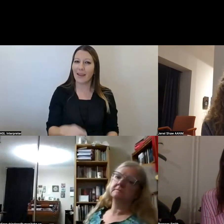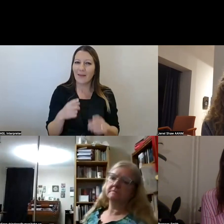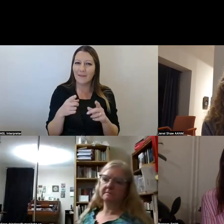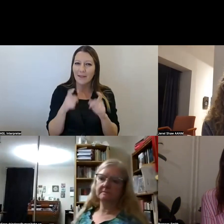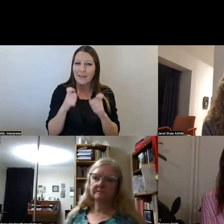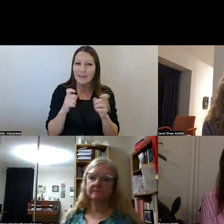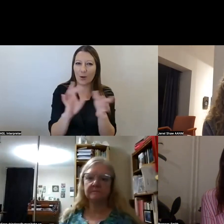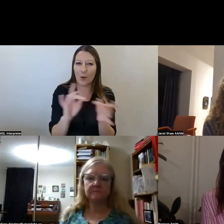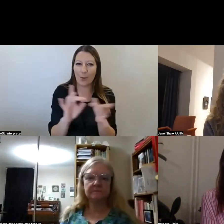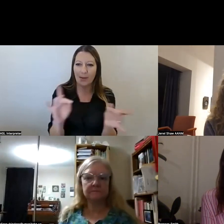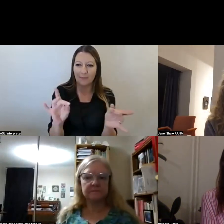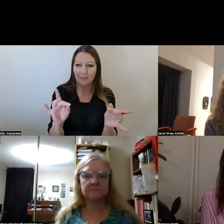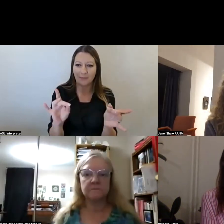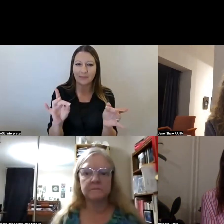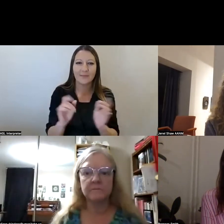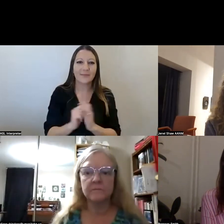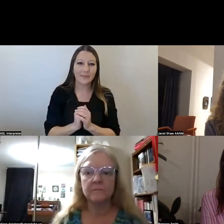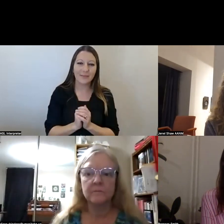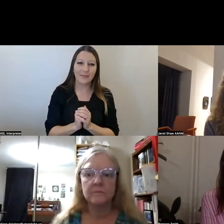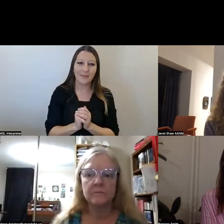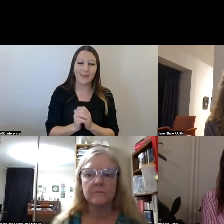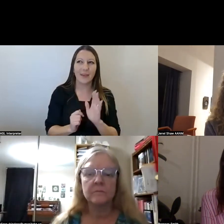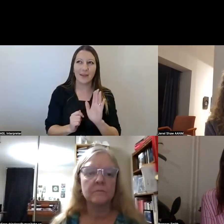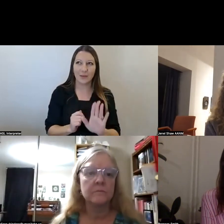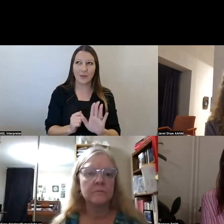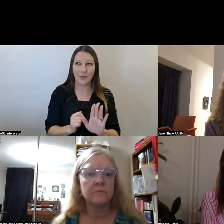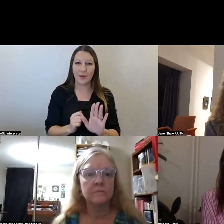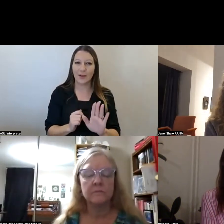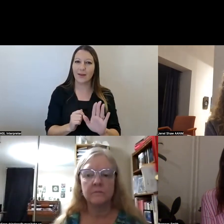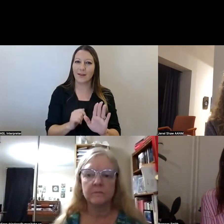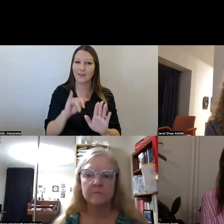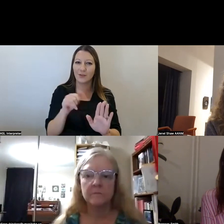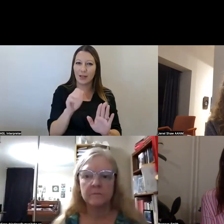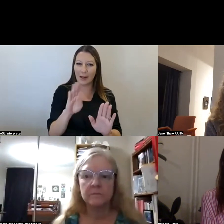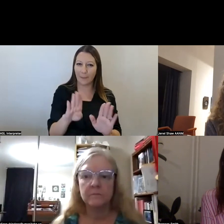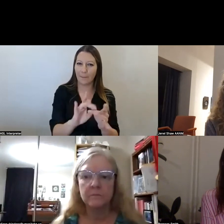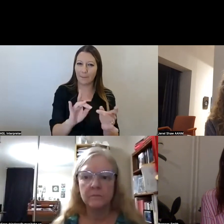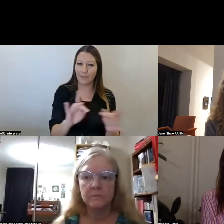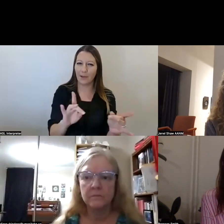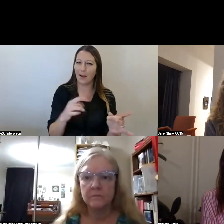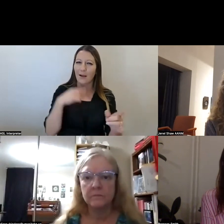I totally agree with what Jacob is saying.